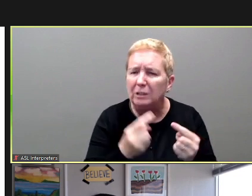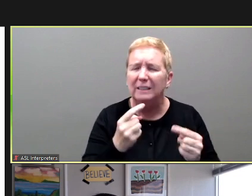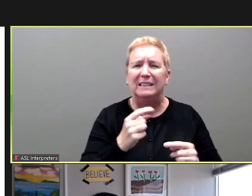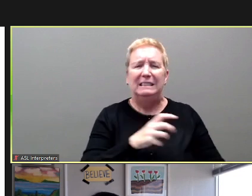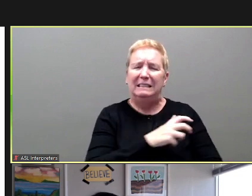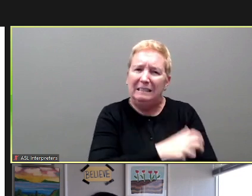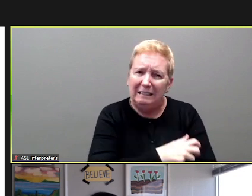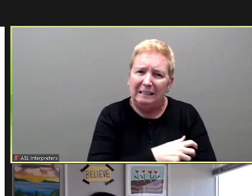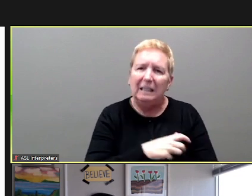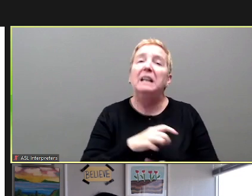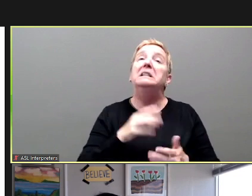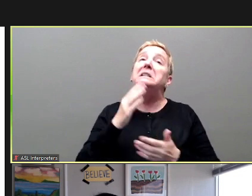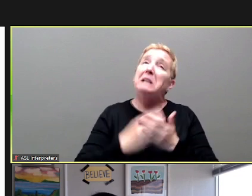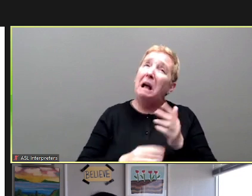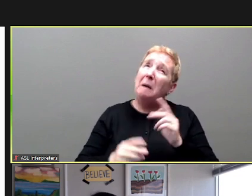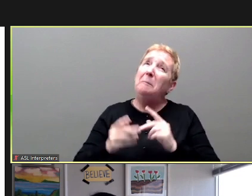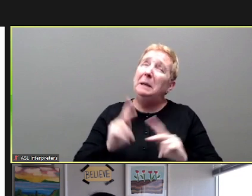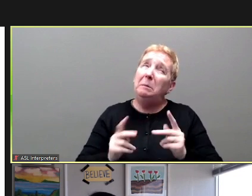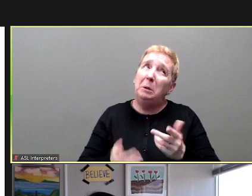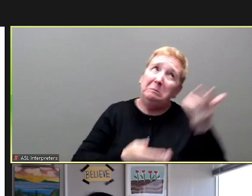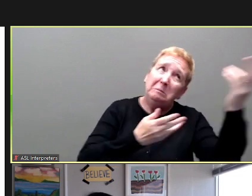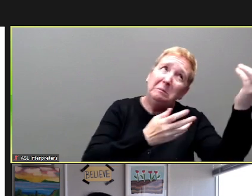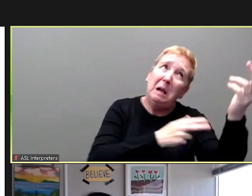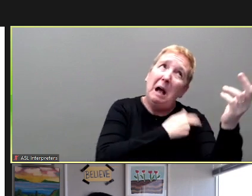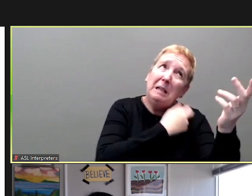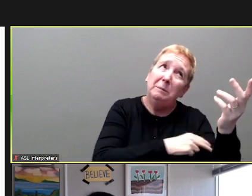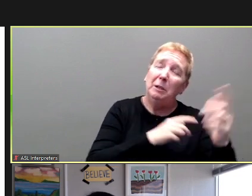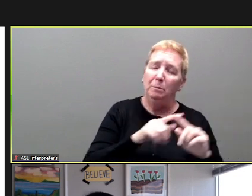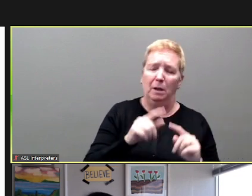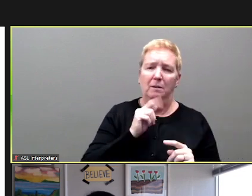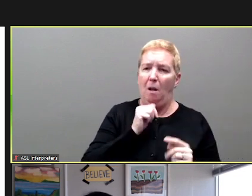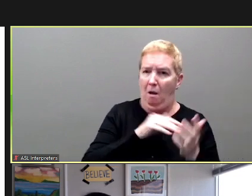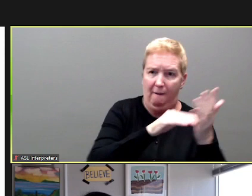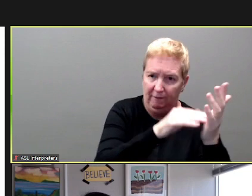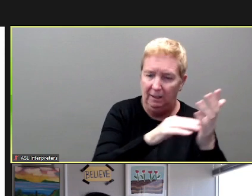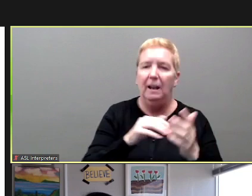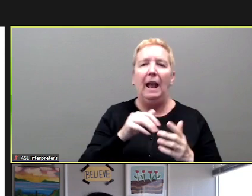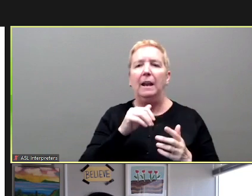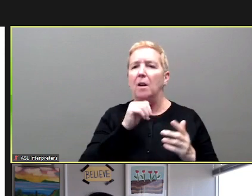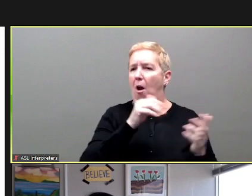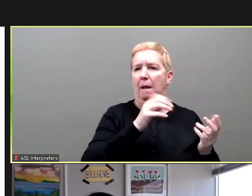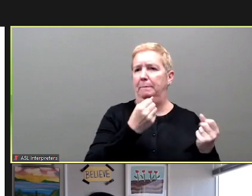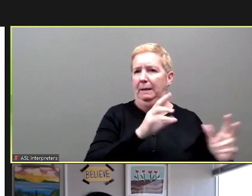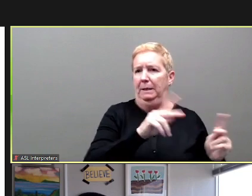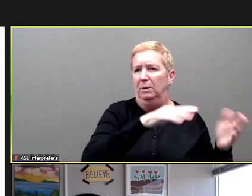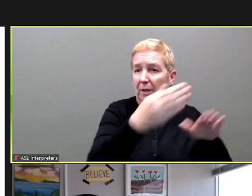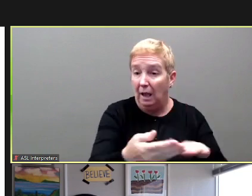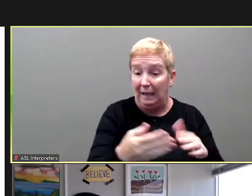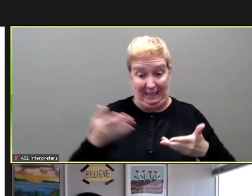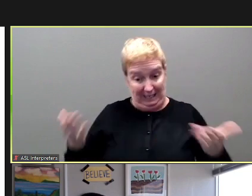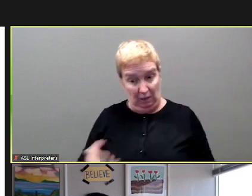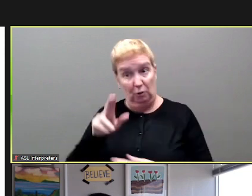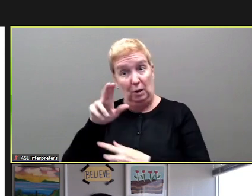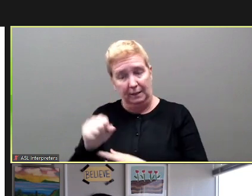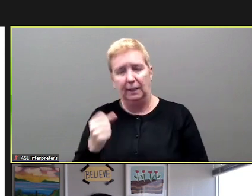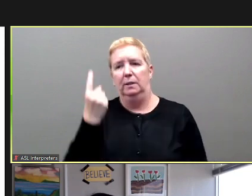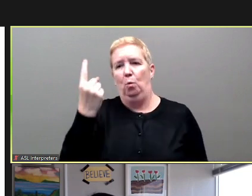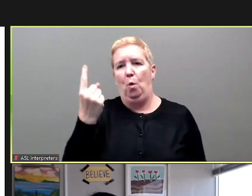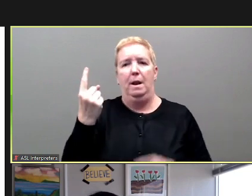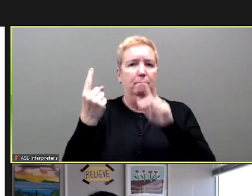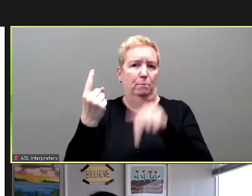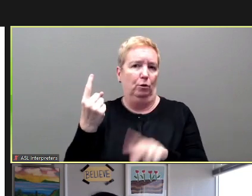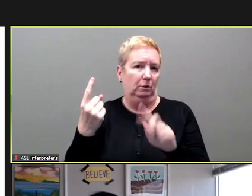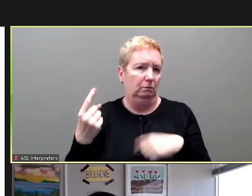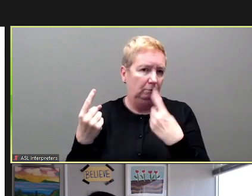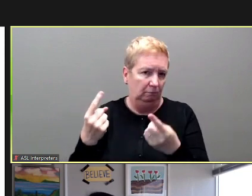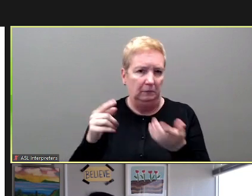or deaths. So only one death so far in the US, so not very common effect of monkeypox.